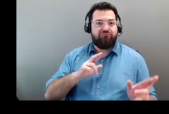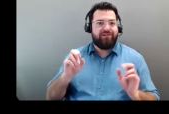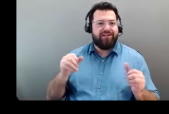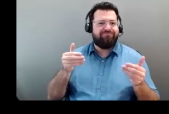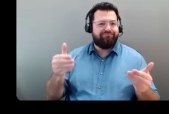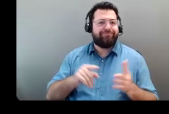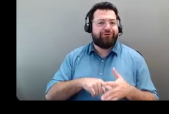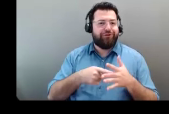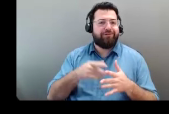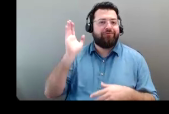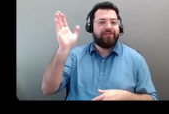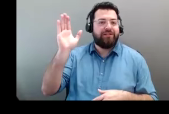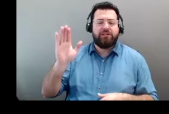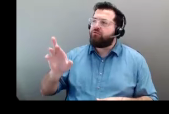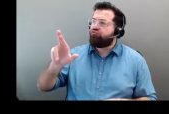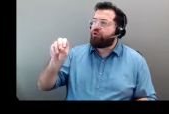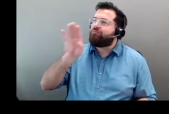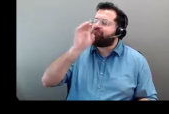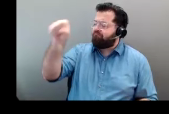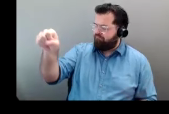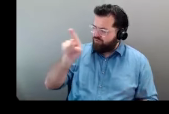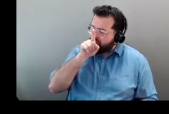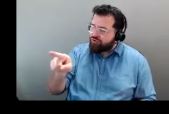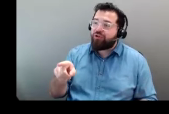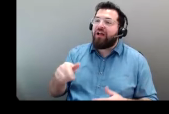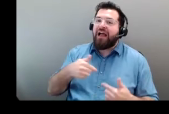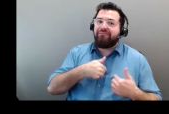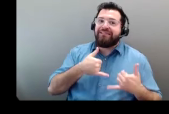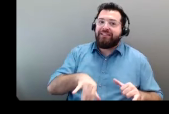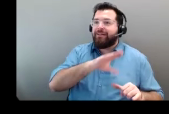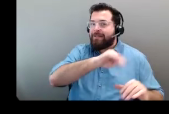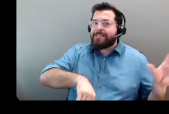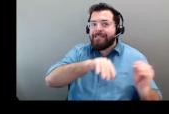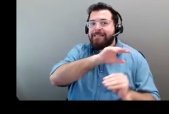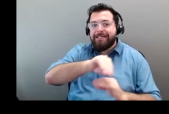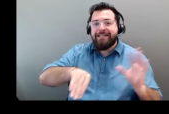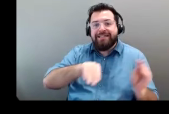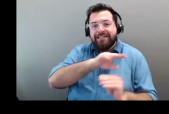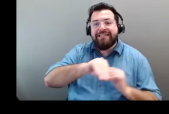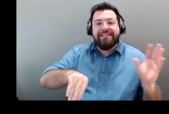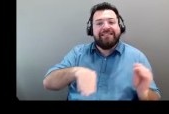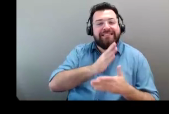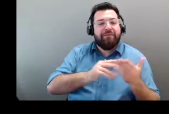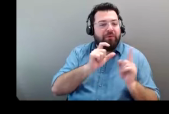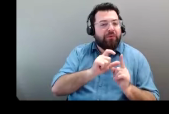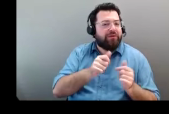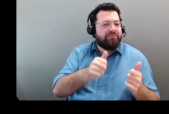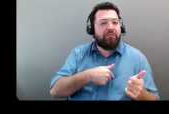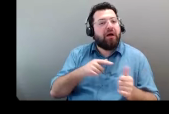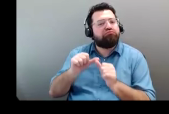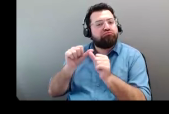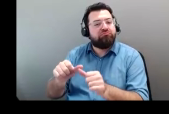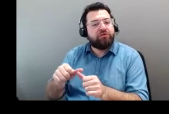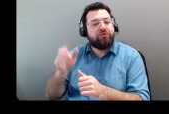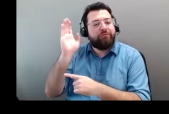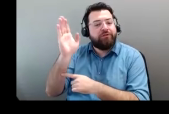sure. like the discussion. I'll continue. If we want to, we can come back to this. I'm still capturing sentiment. So, No, and it's great to hear everybody's sentiment